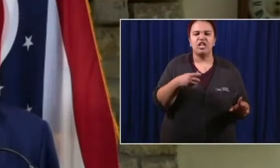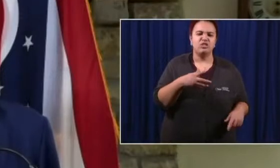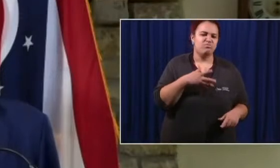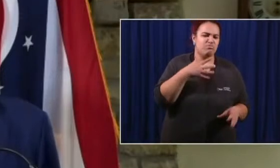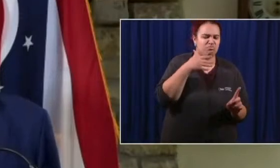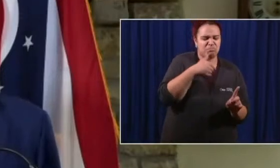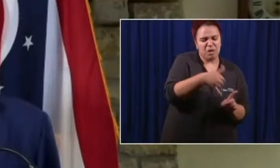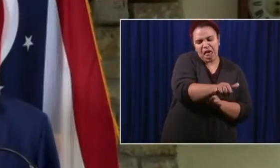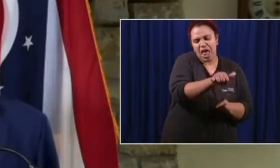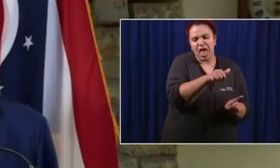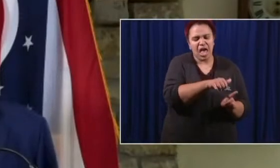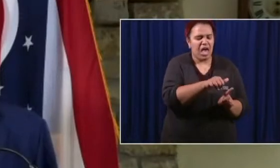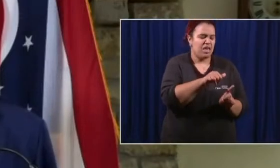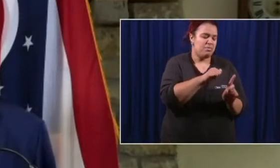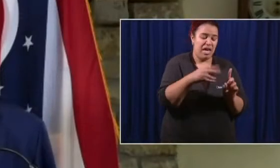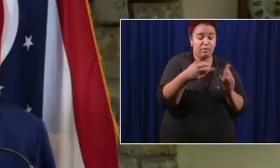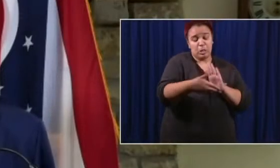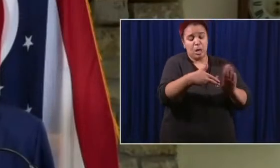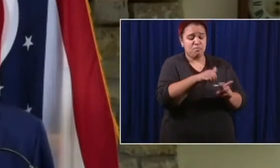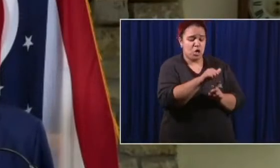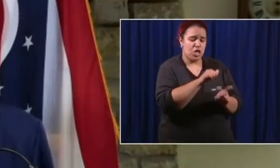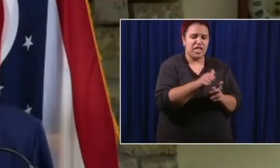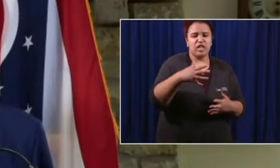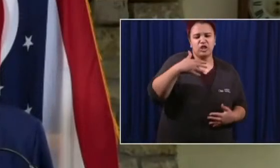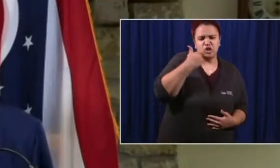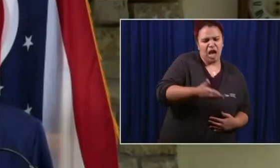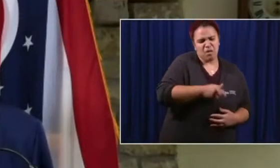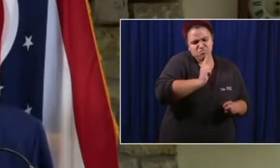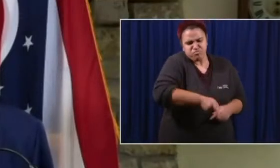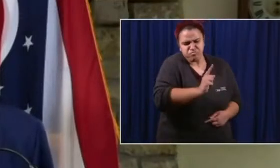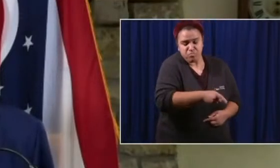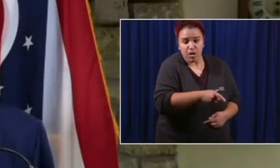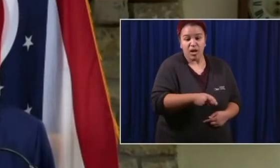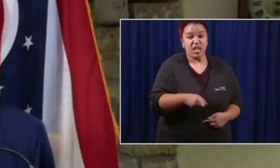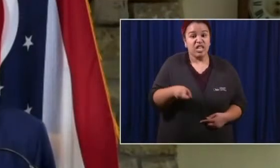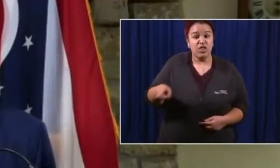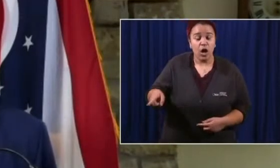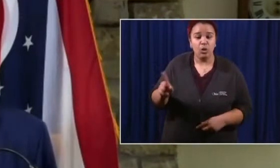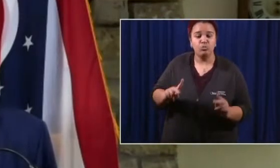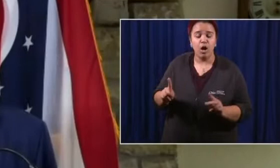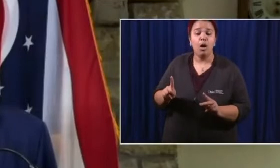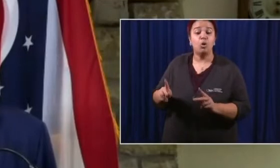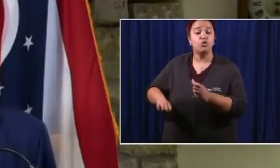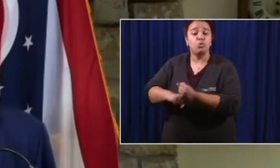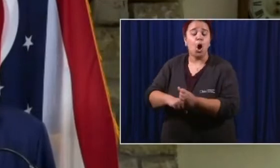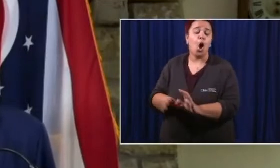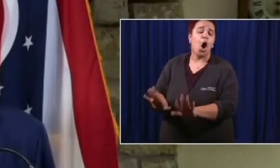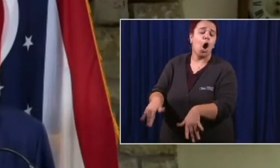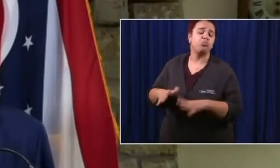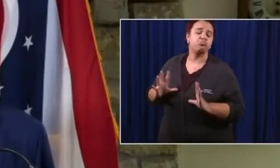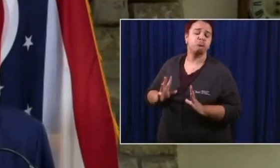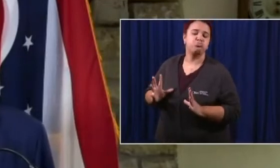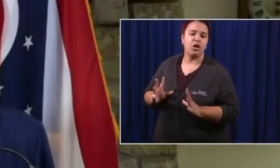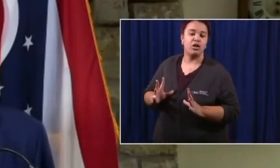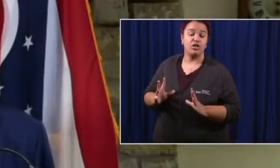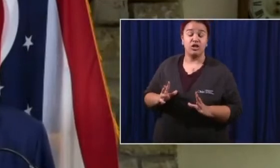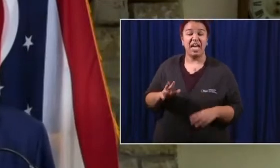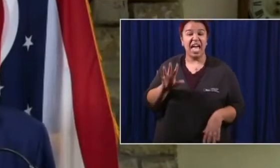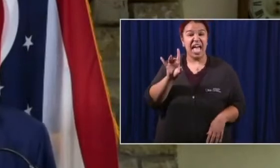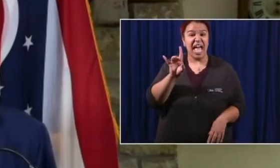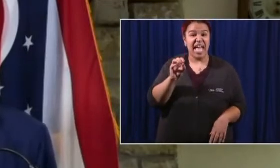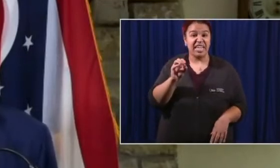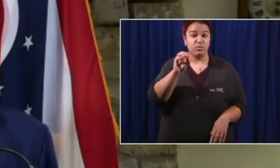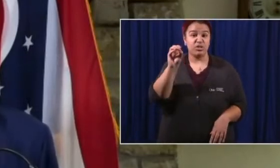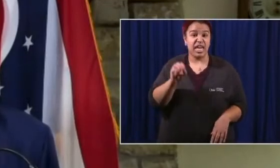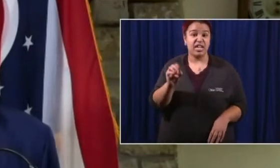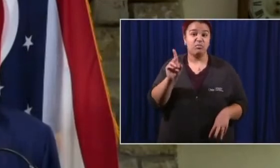our viewers and readers, this looks like mafia politics. What would you say to those Ohioans? 83% who agreed you should be removed from office